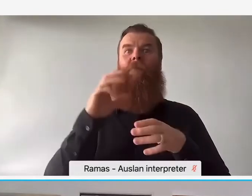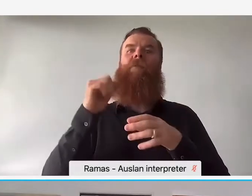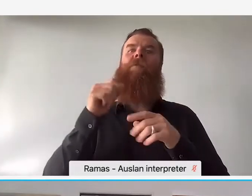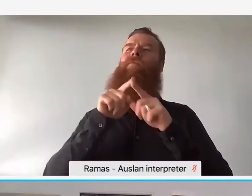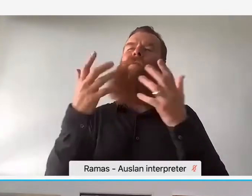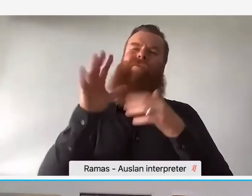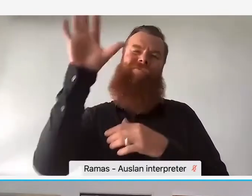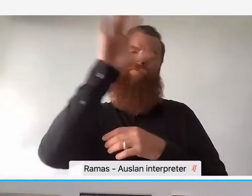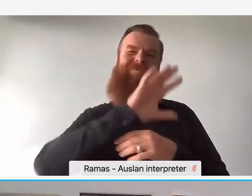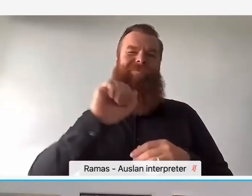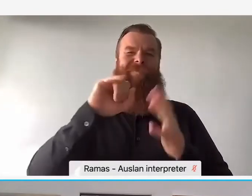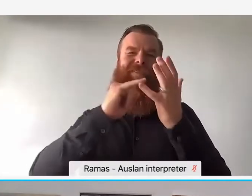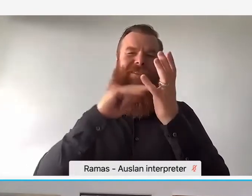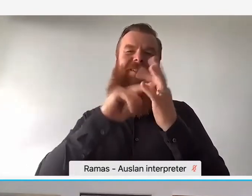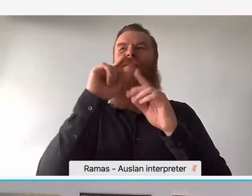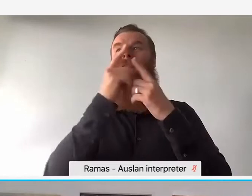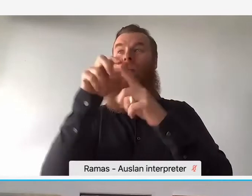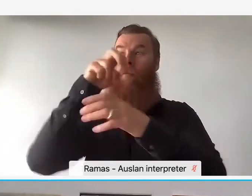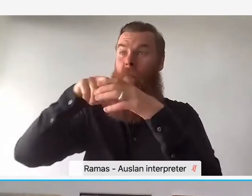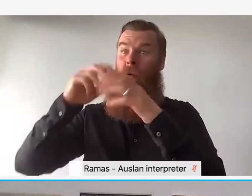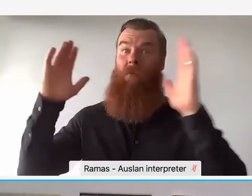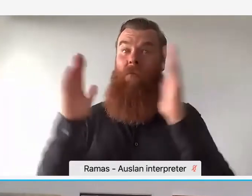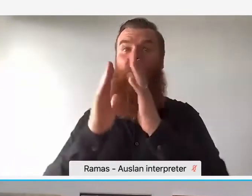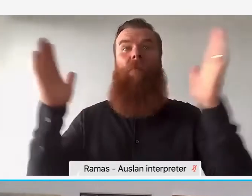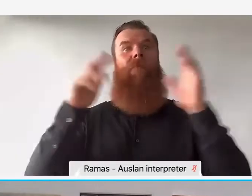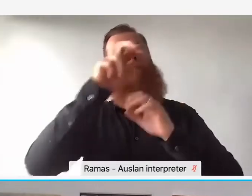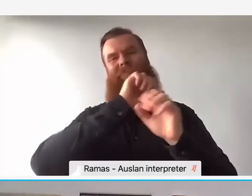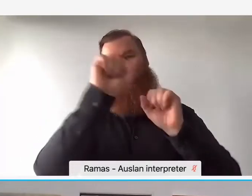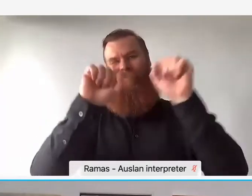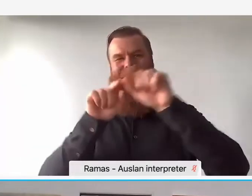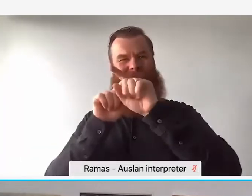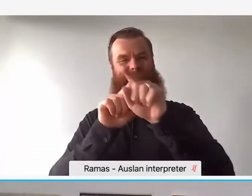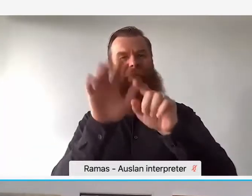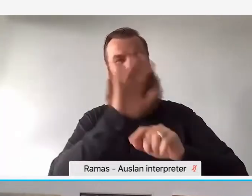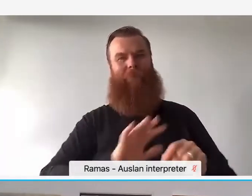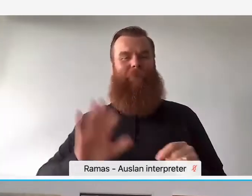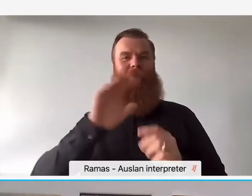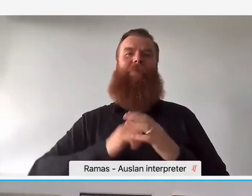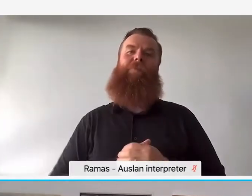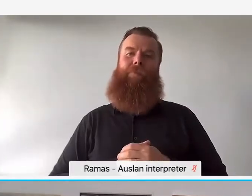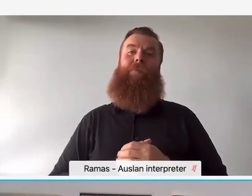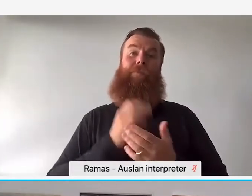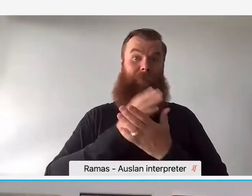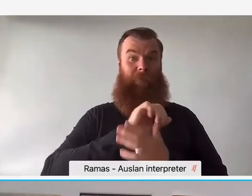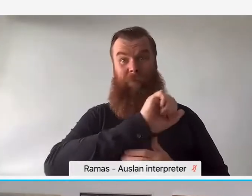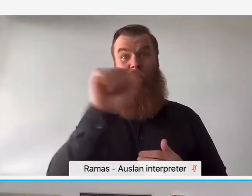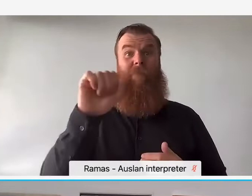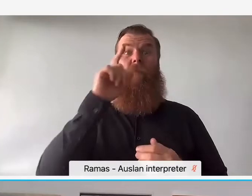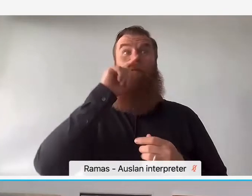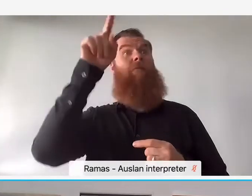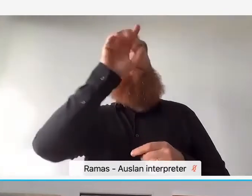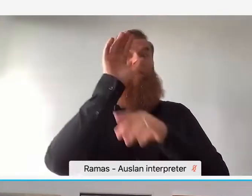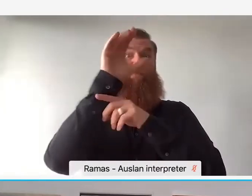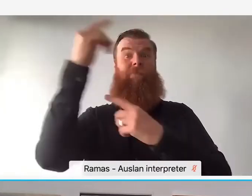have to be something that gets looked up by the individuals coming into the country and the quarantine requirements. But it